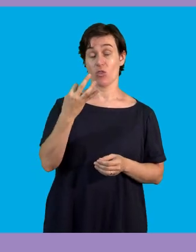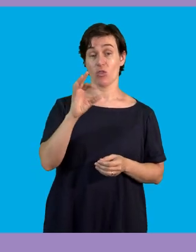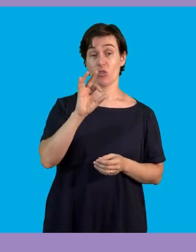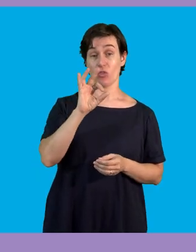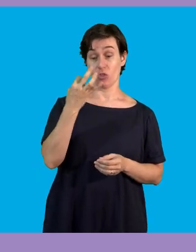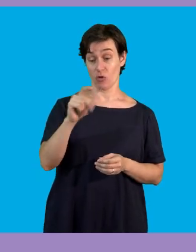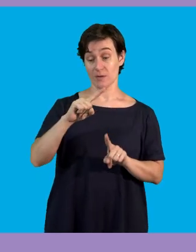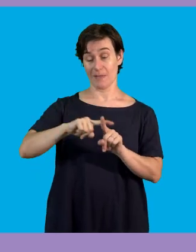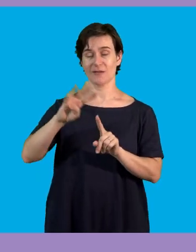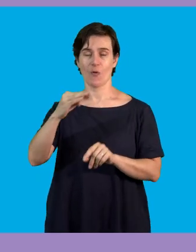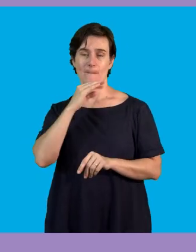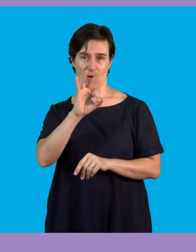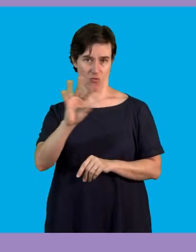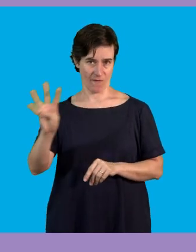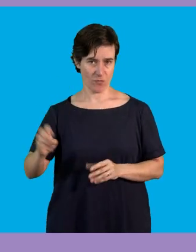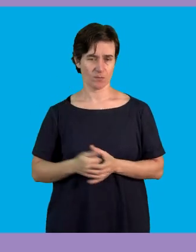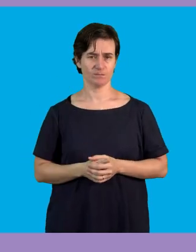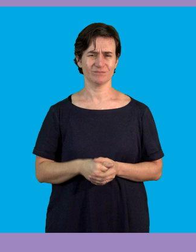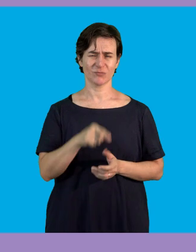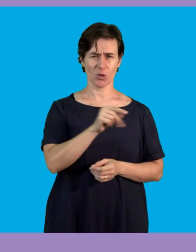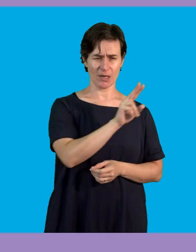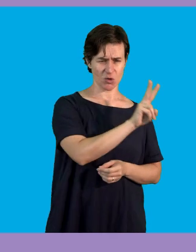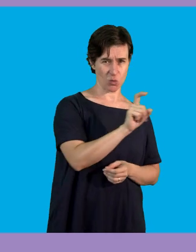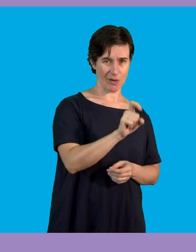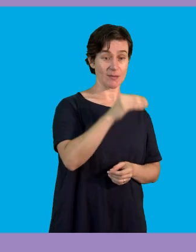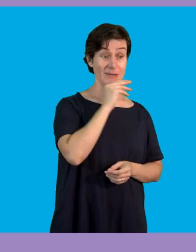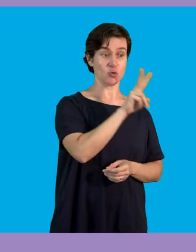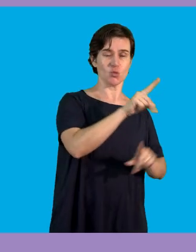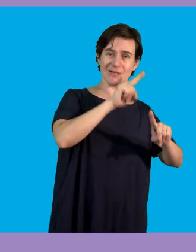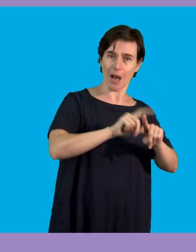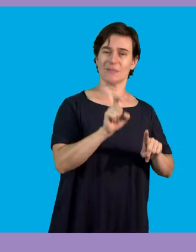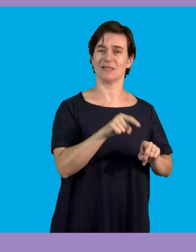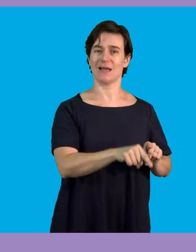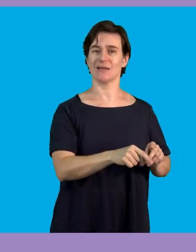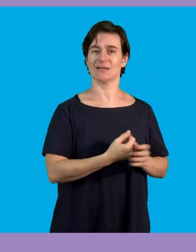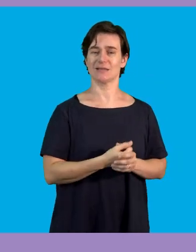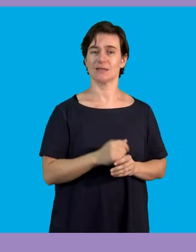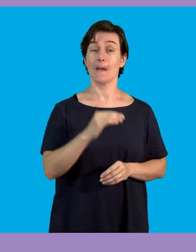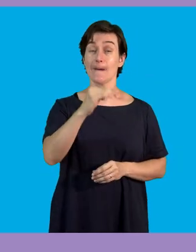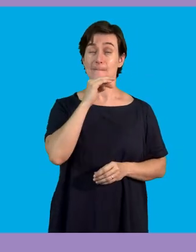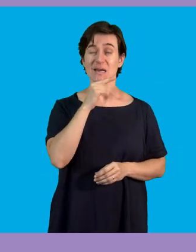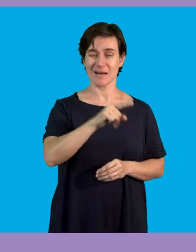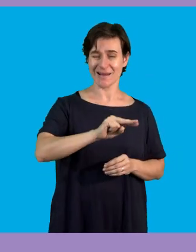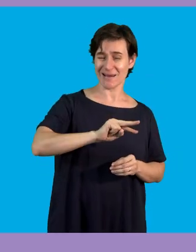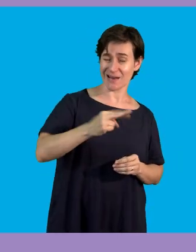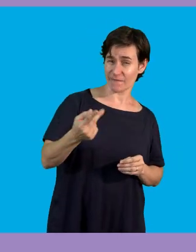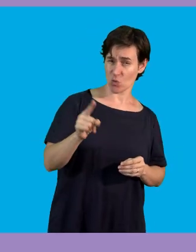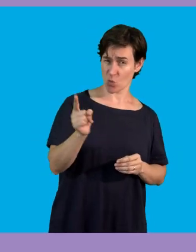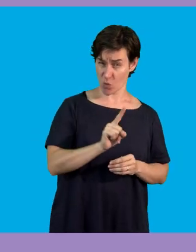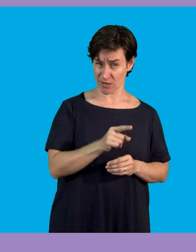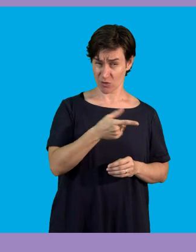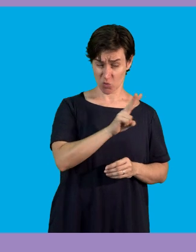us 34. And then, because 2 and x are multiplied, the multiplicative inverse